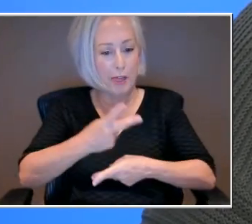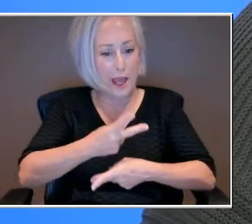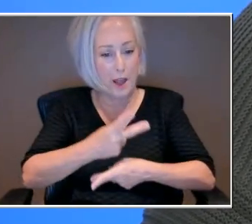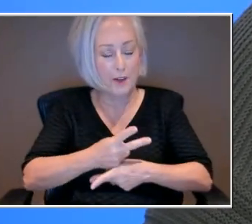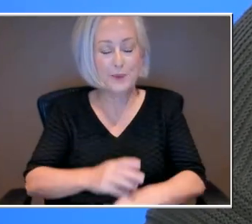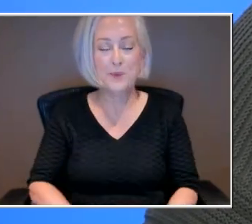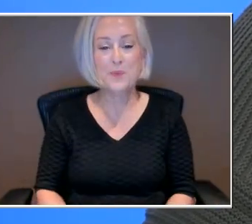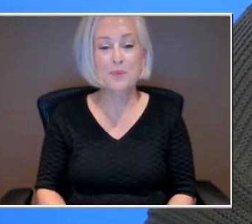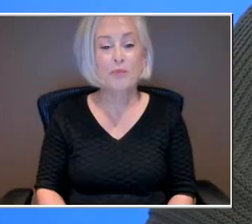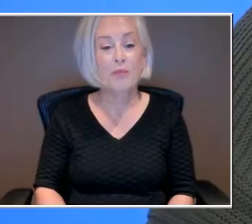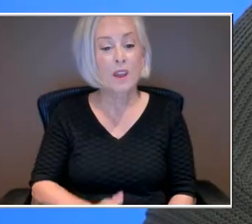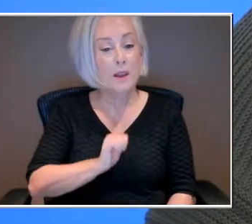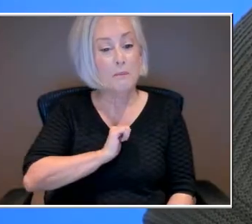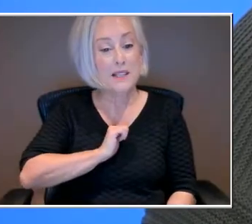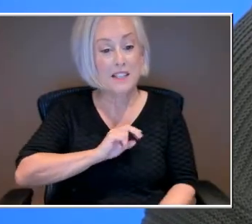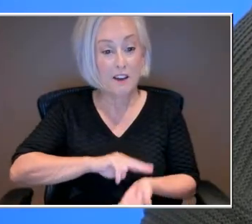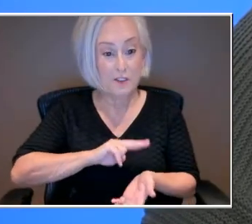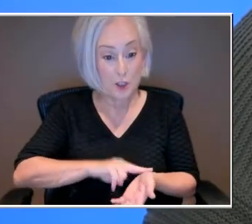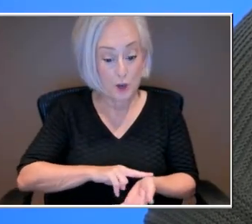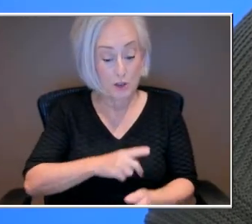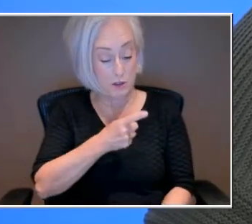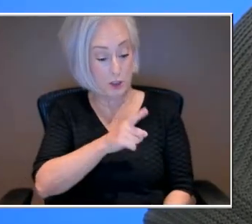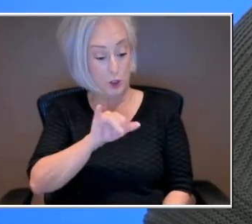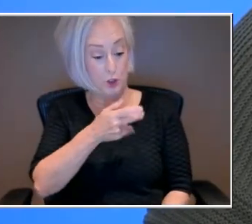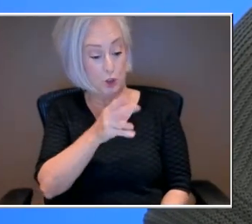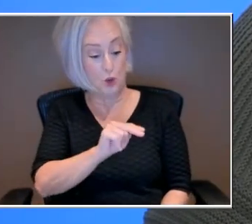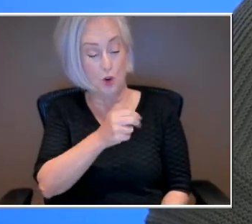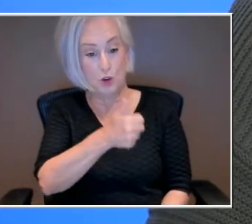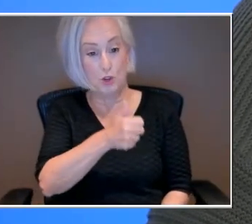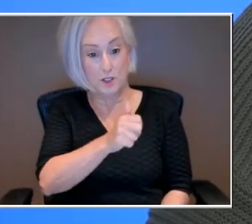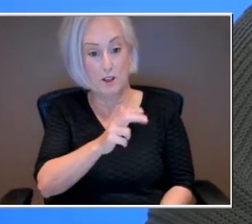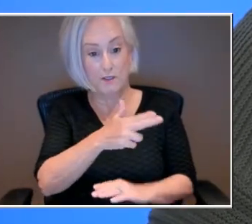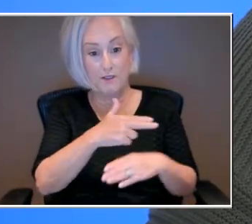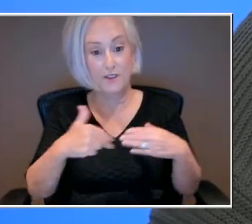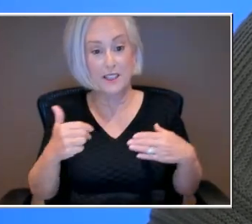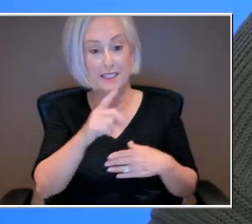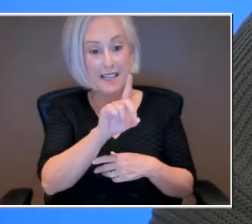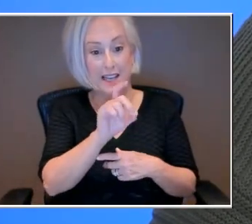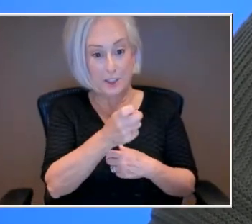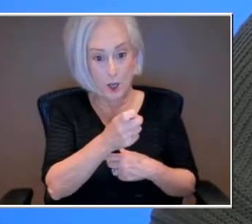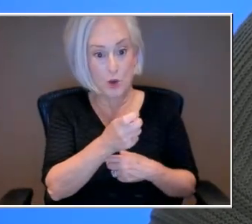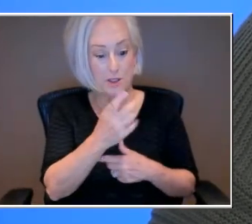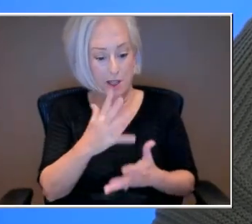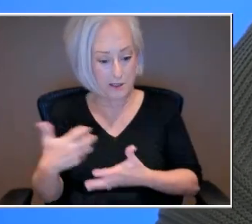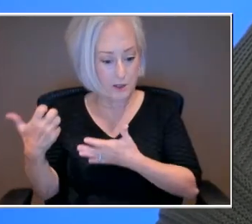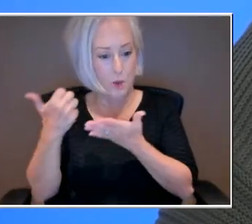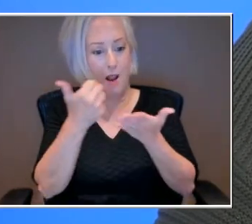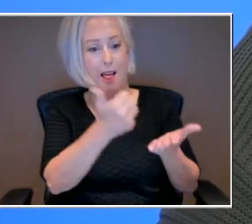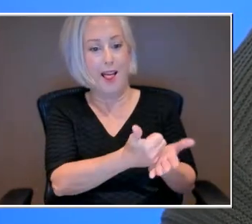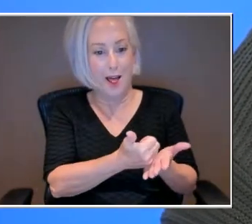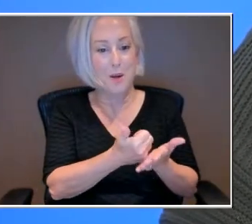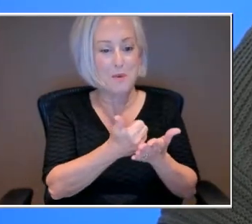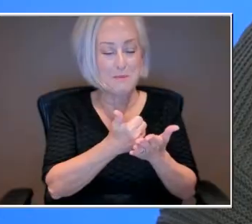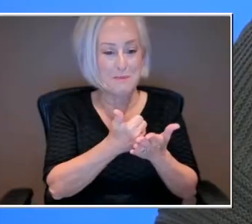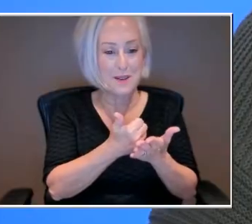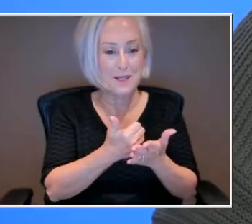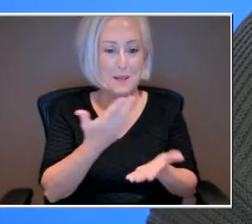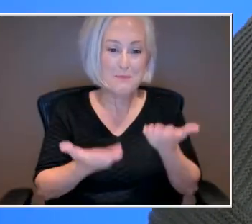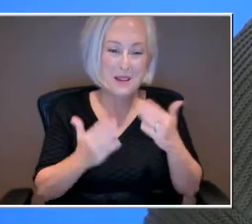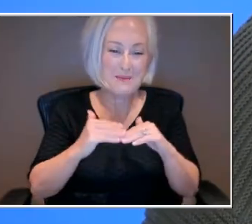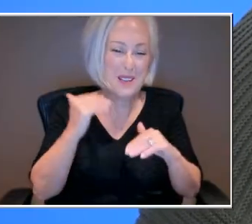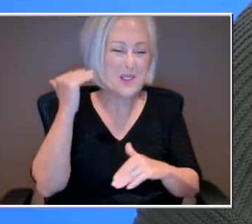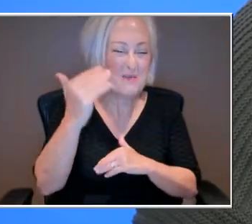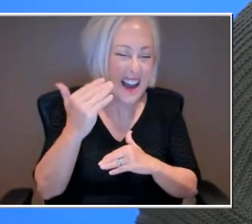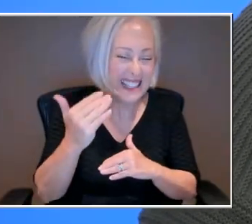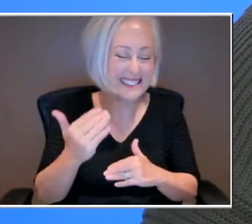a nurse, you know, when Jordan was diagnosed, it was kind of my instinct to just want to help her, like probably too much some days.